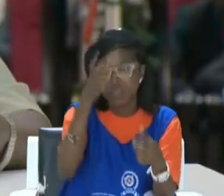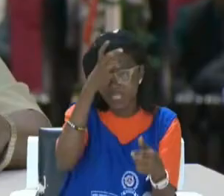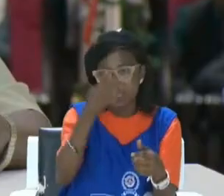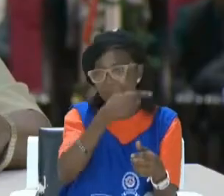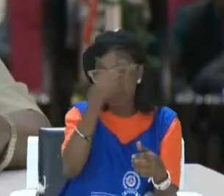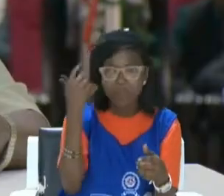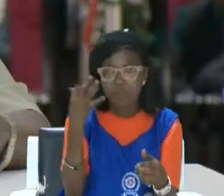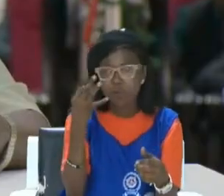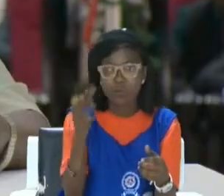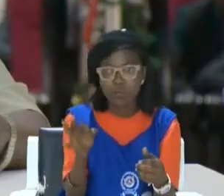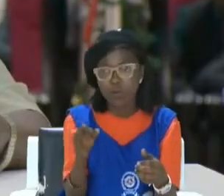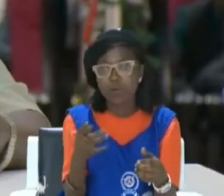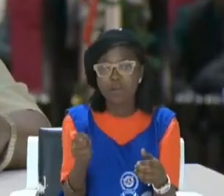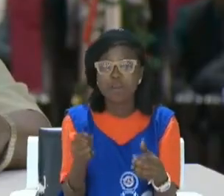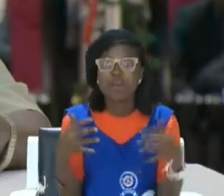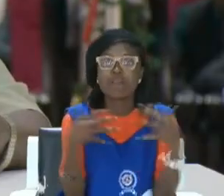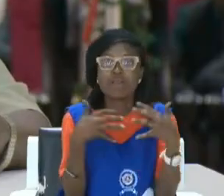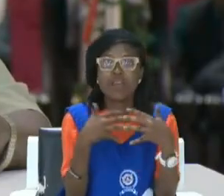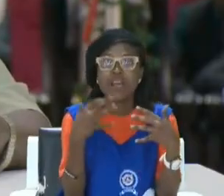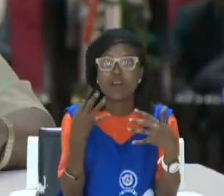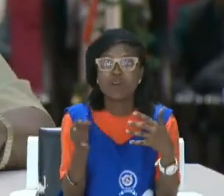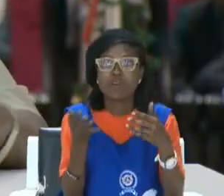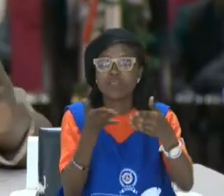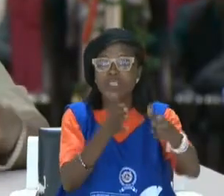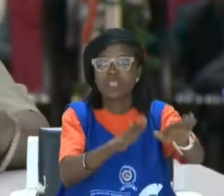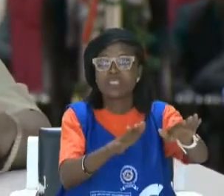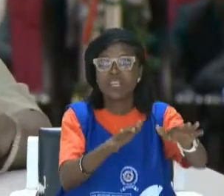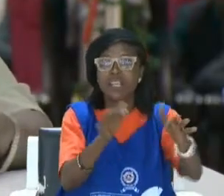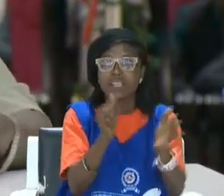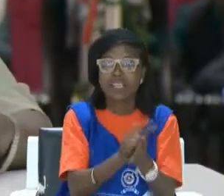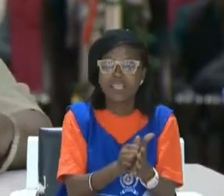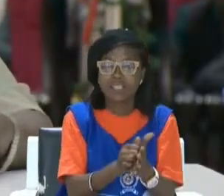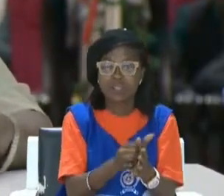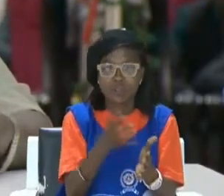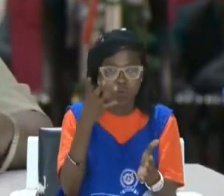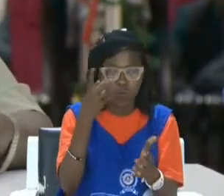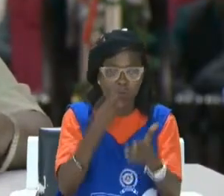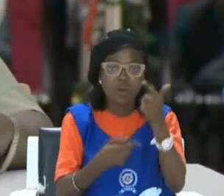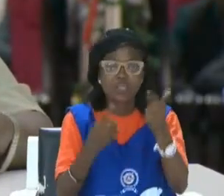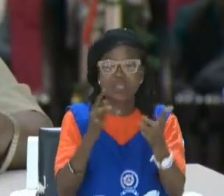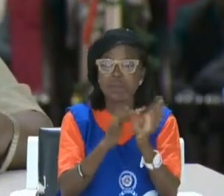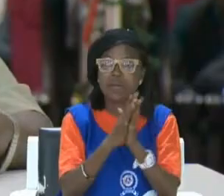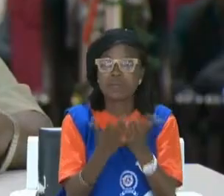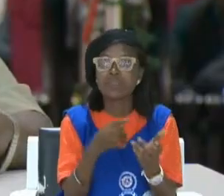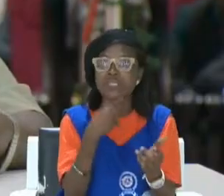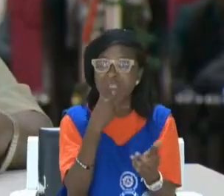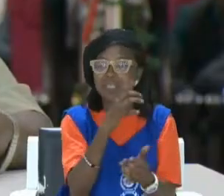because of fear of death. That's what the Bible says.